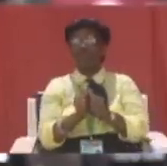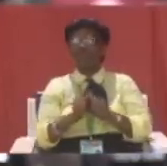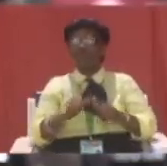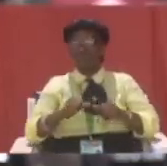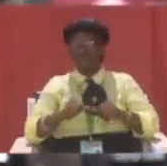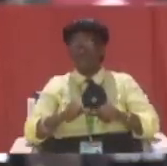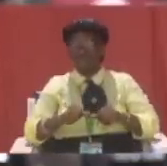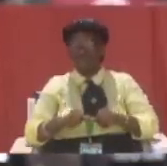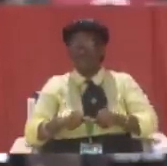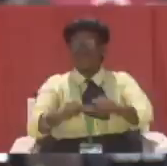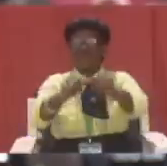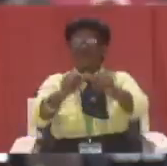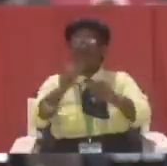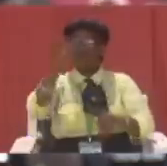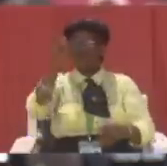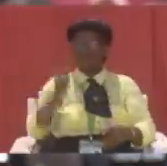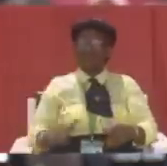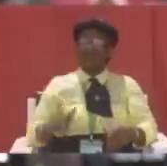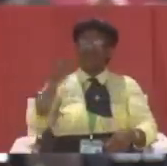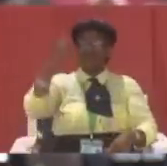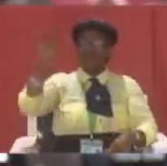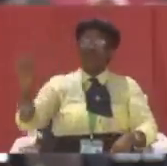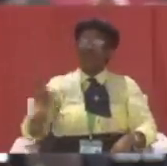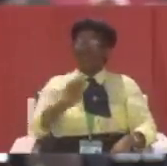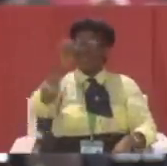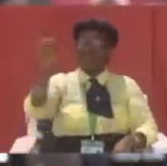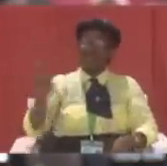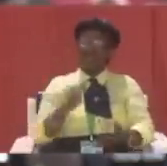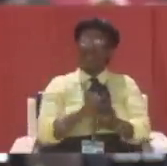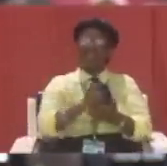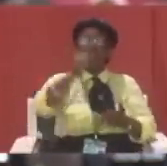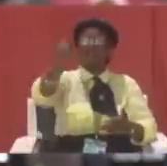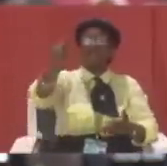continuously forever.